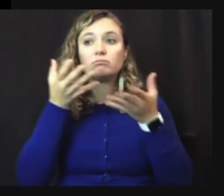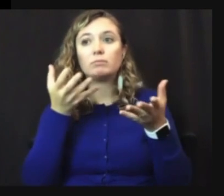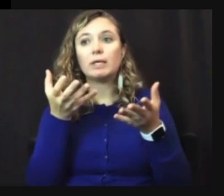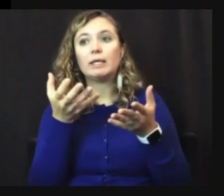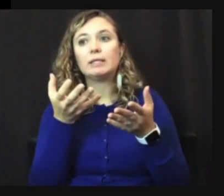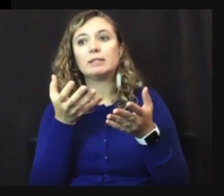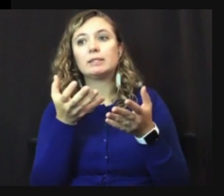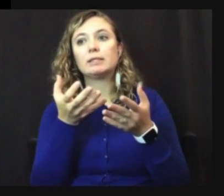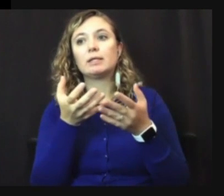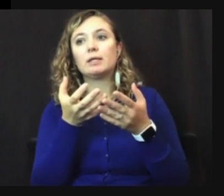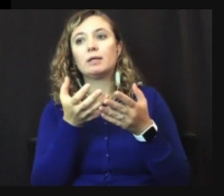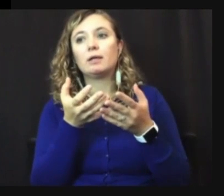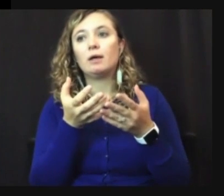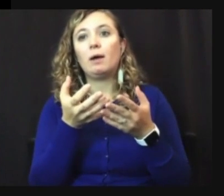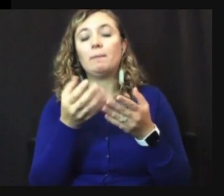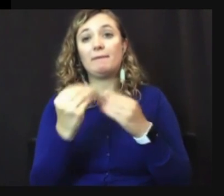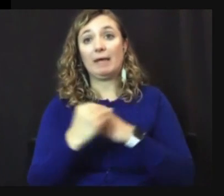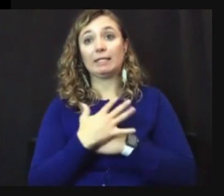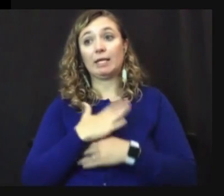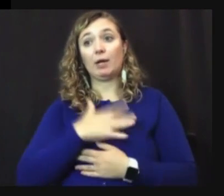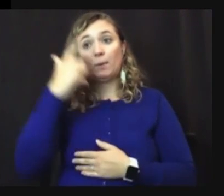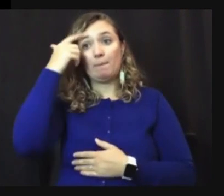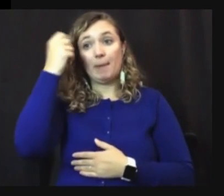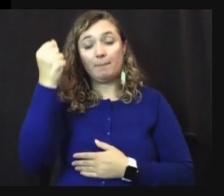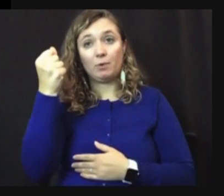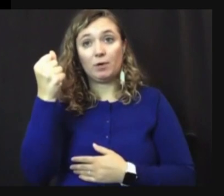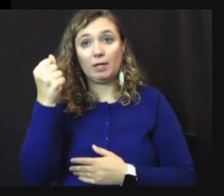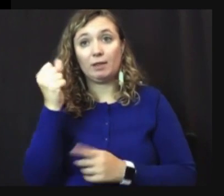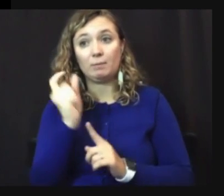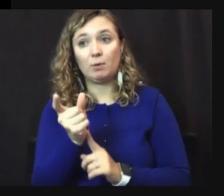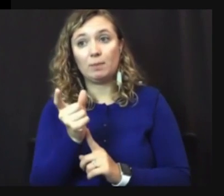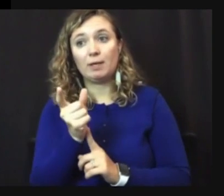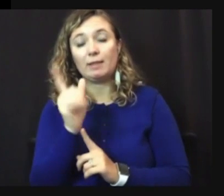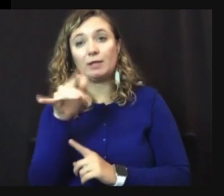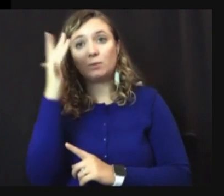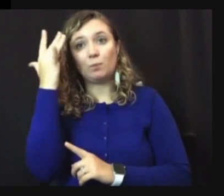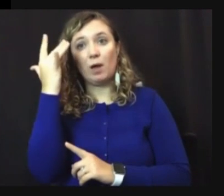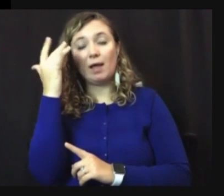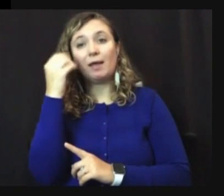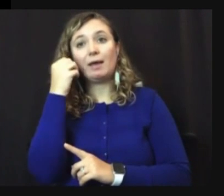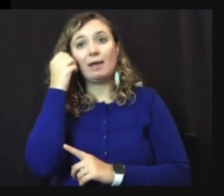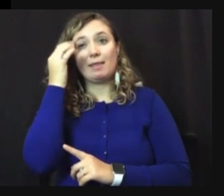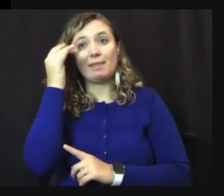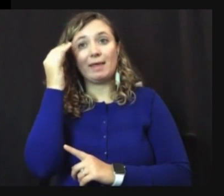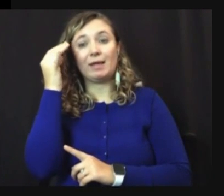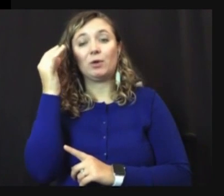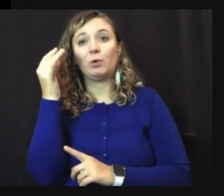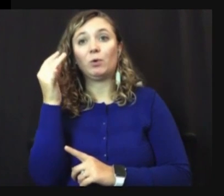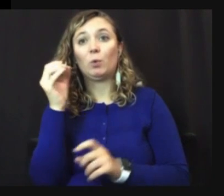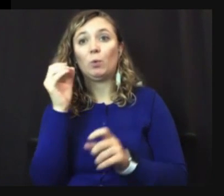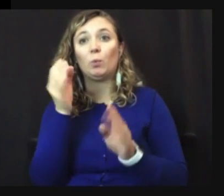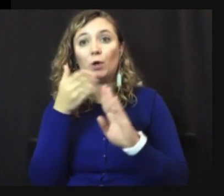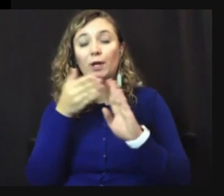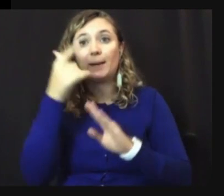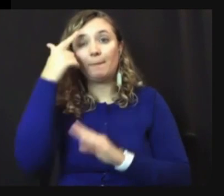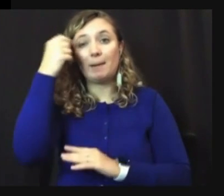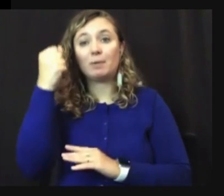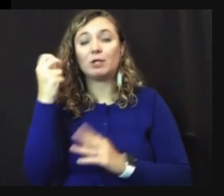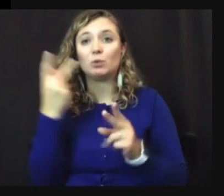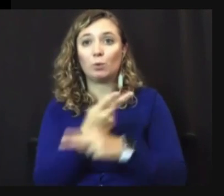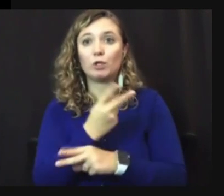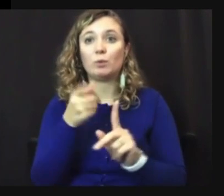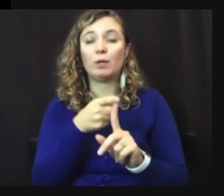This is also why I believe that working memory gets worse when we're stressed, is because we don't have the faculties to be able